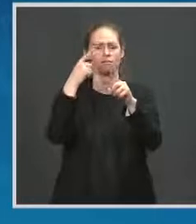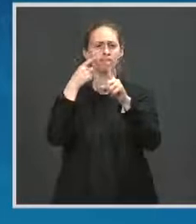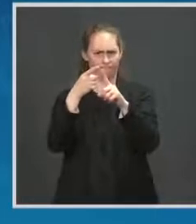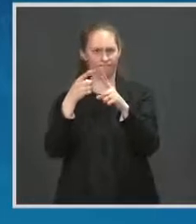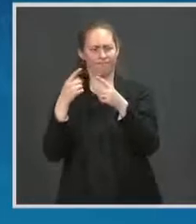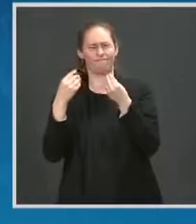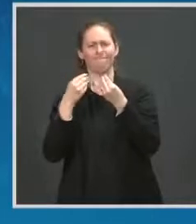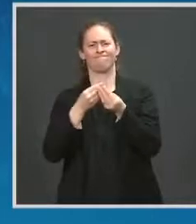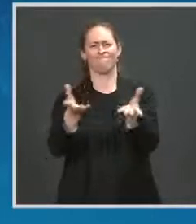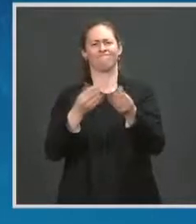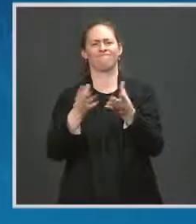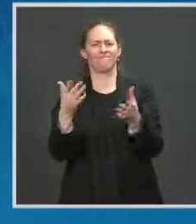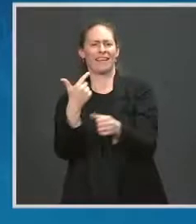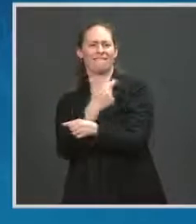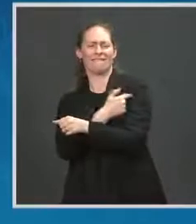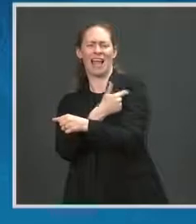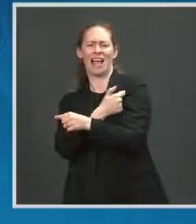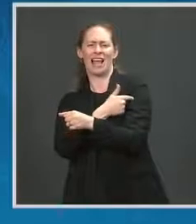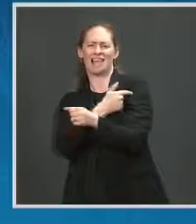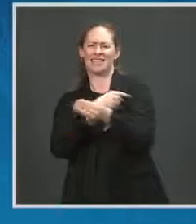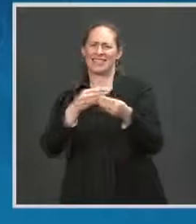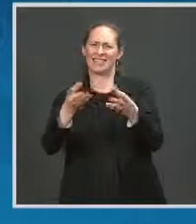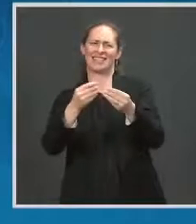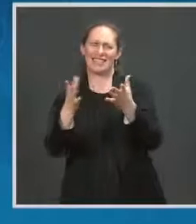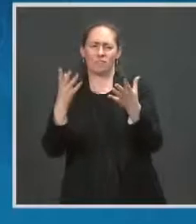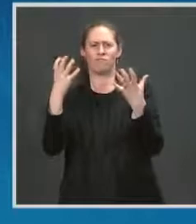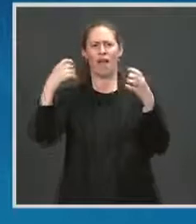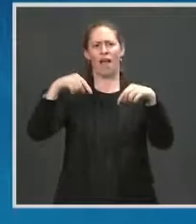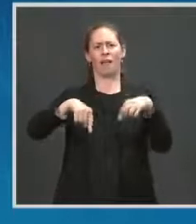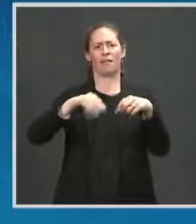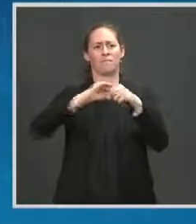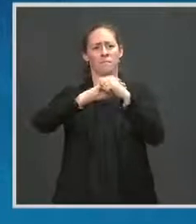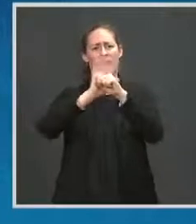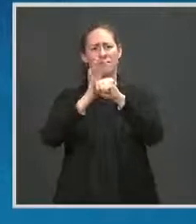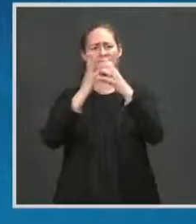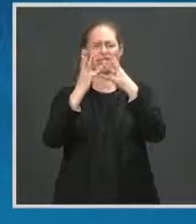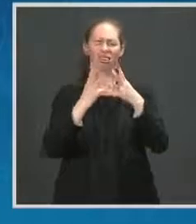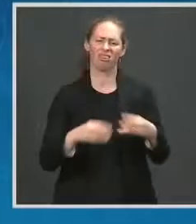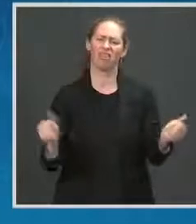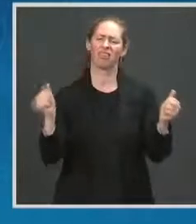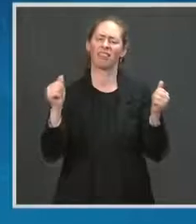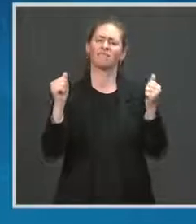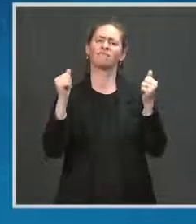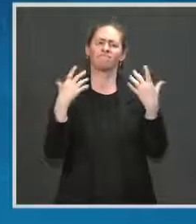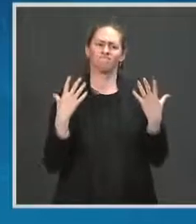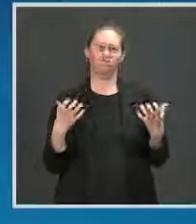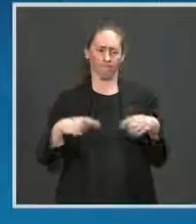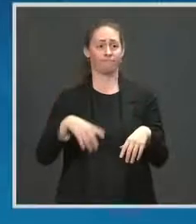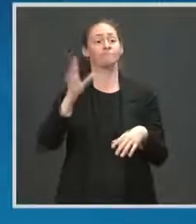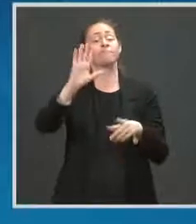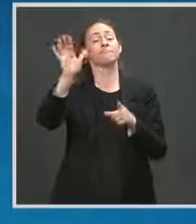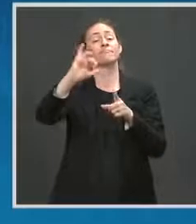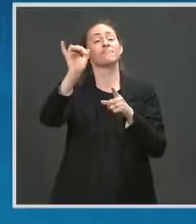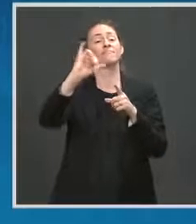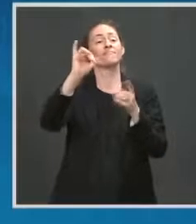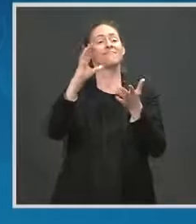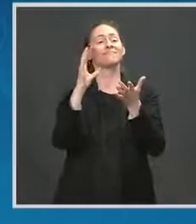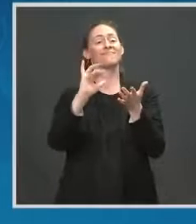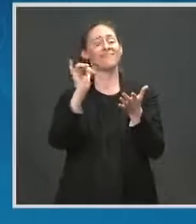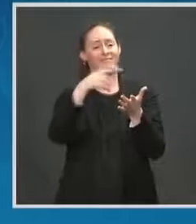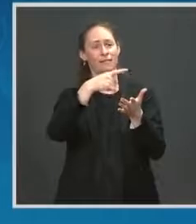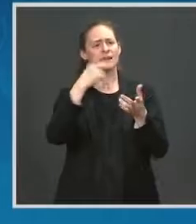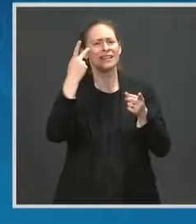vaccinated and defeating the COVID-19 virus, getting stimulus checks delivered to millions of Americans in need, and